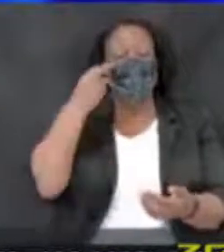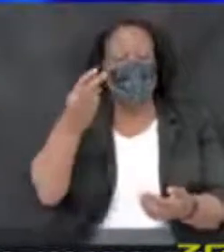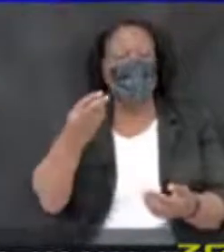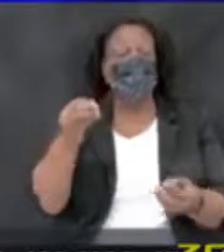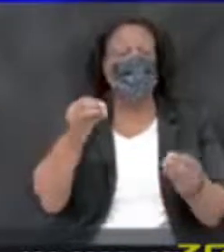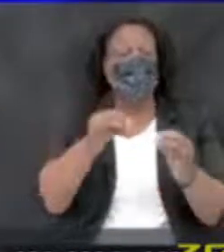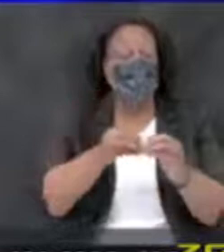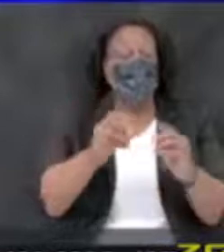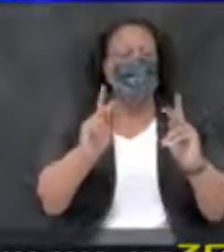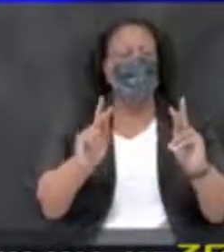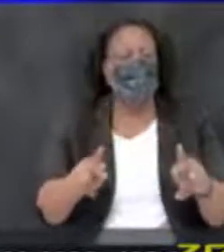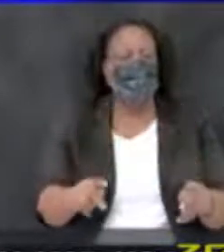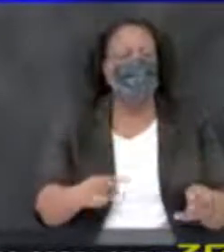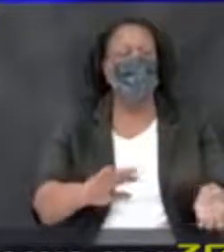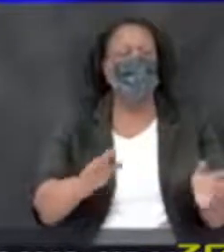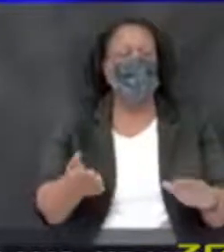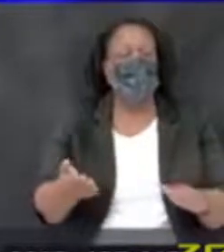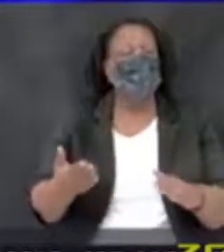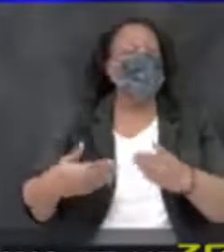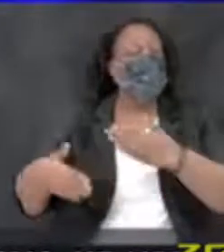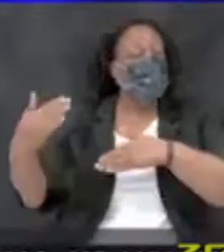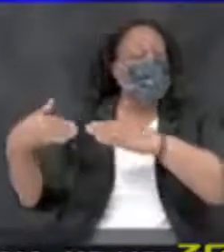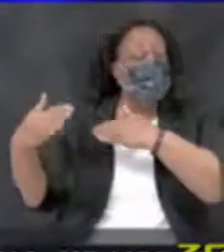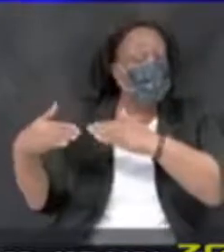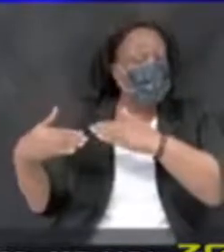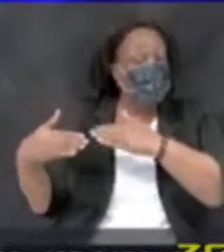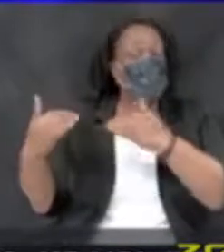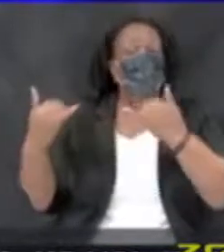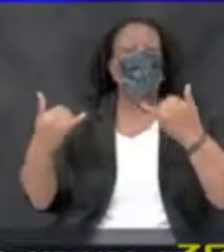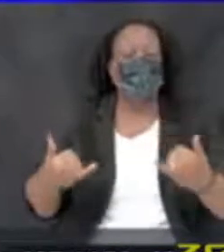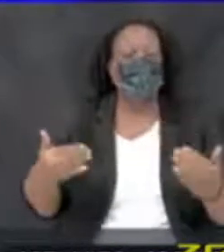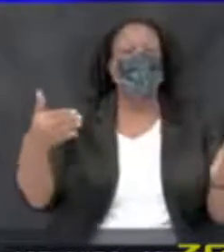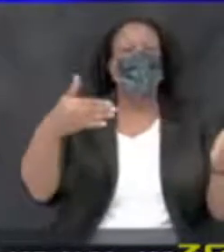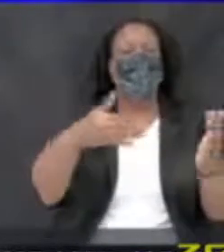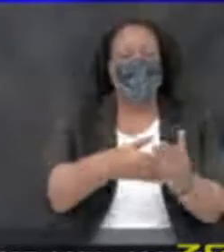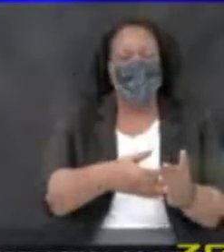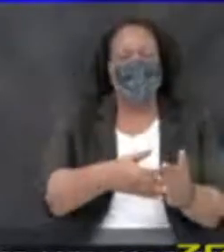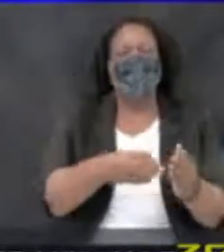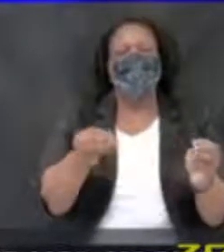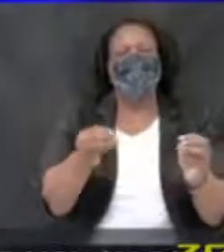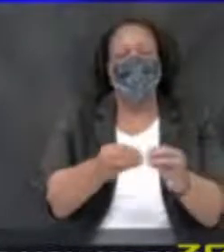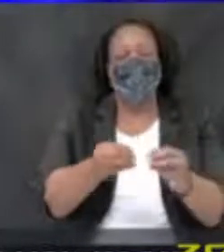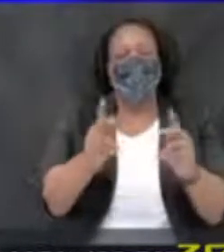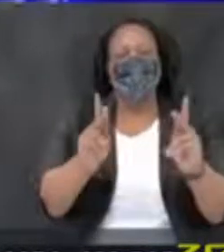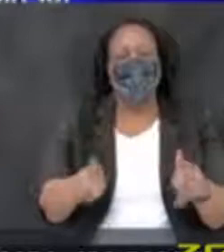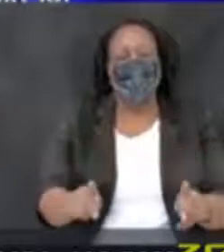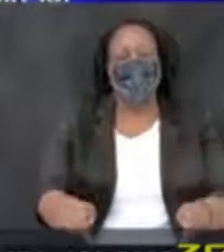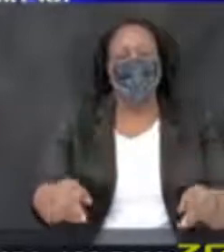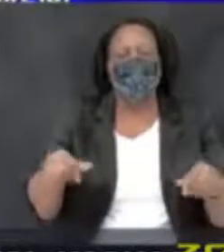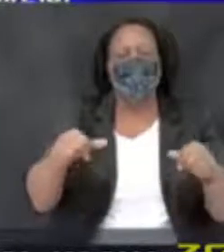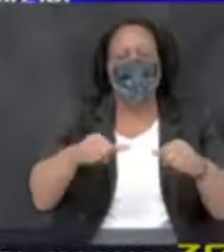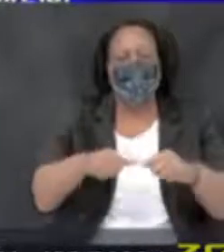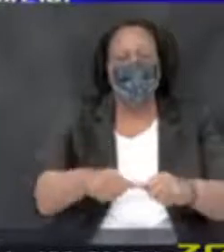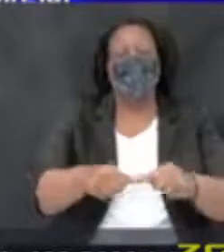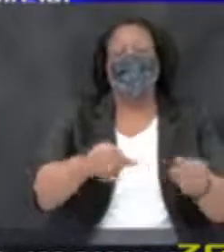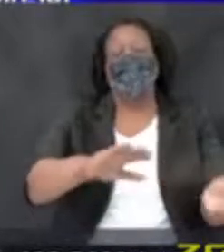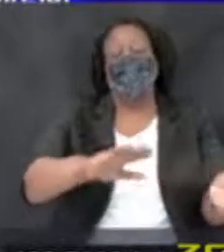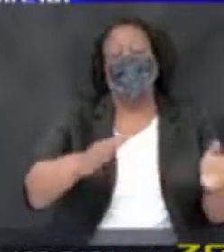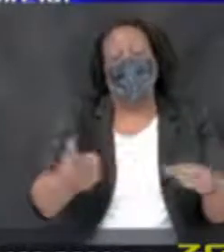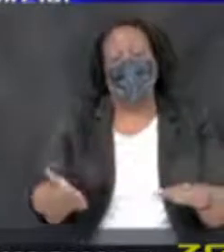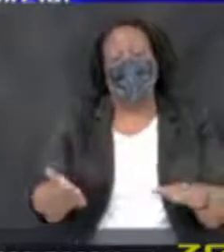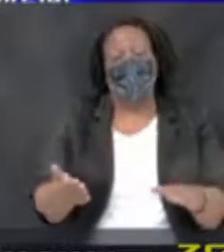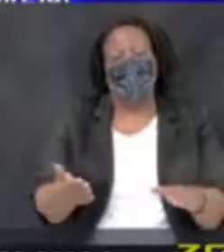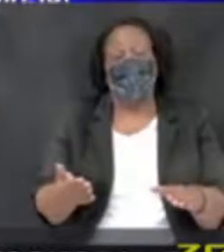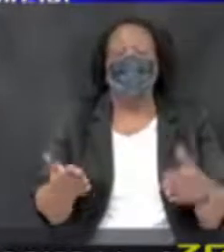deaths compared to the previous weeks, and is the 7th consecutive week of increases they have seen. We here